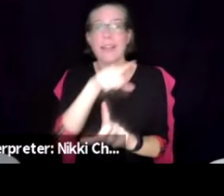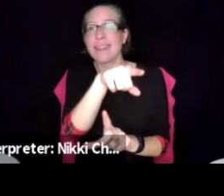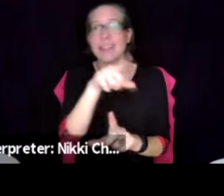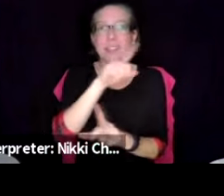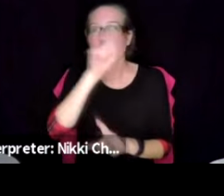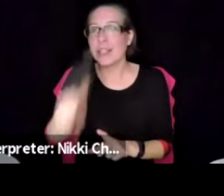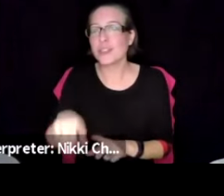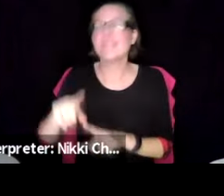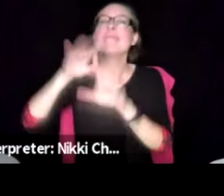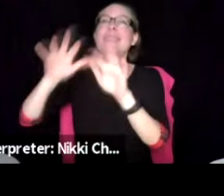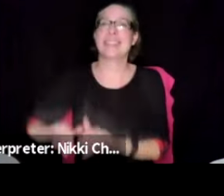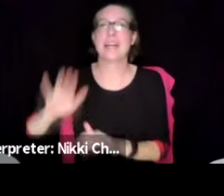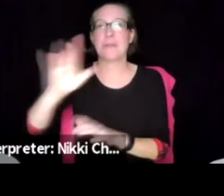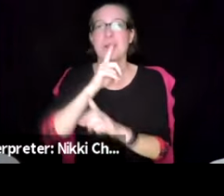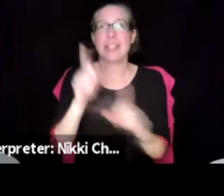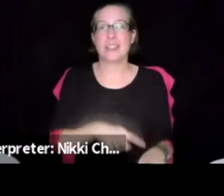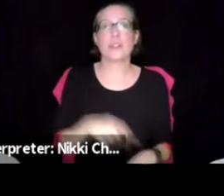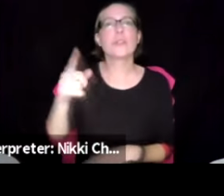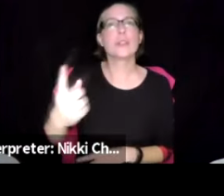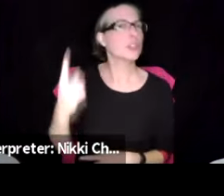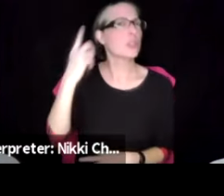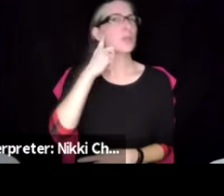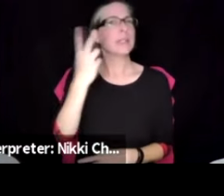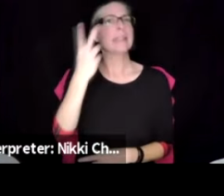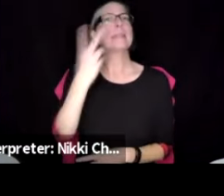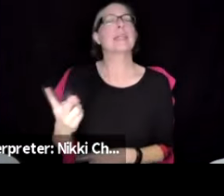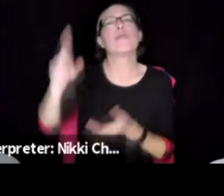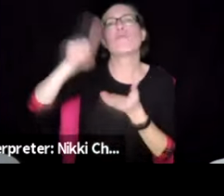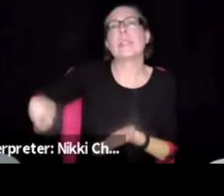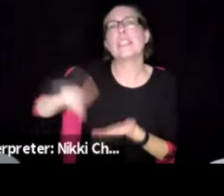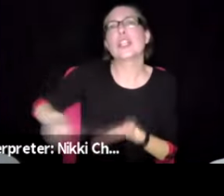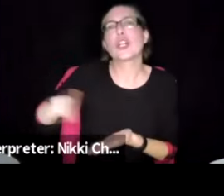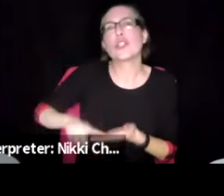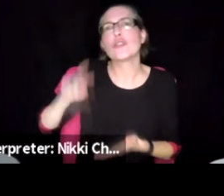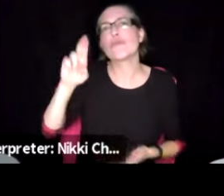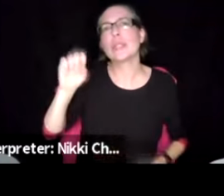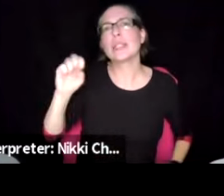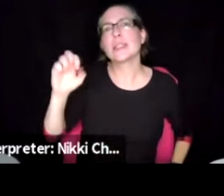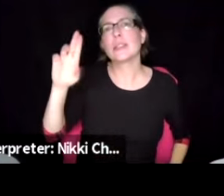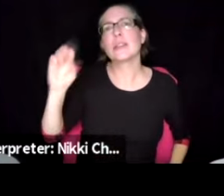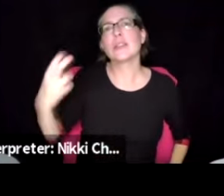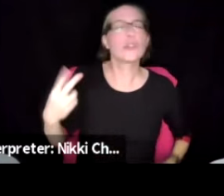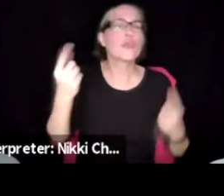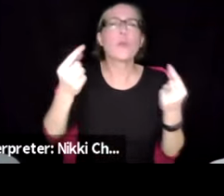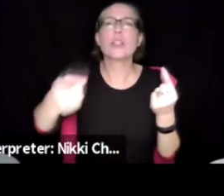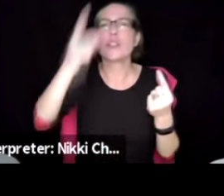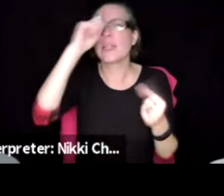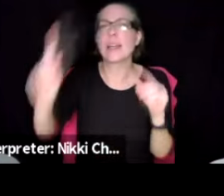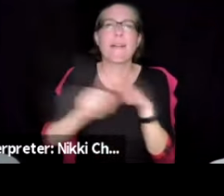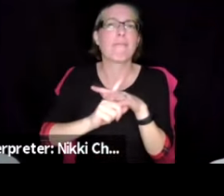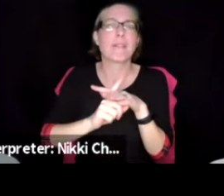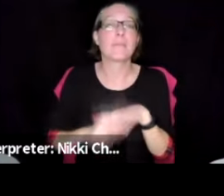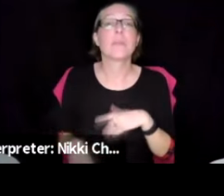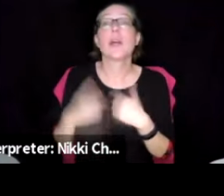box. When you hear the word research, what do you think of? So for example, you could think about, who do you